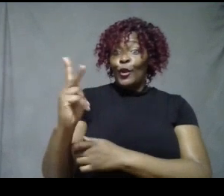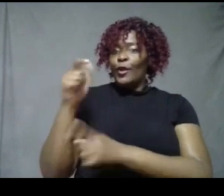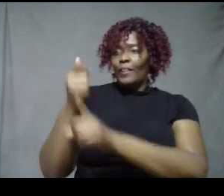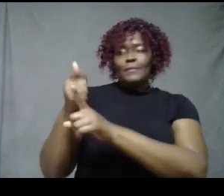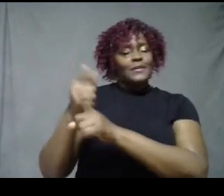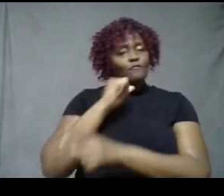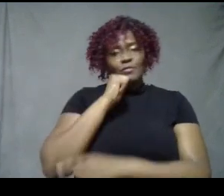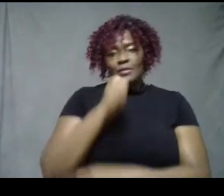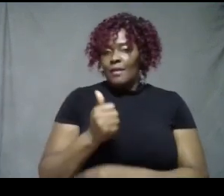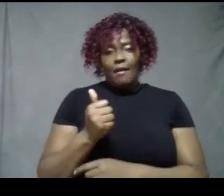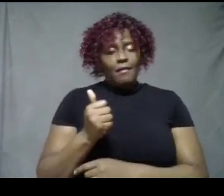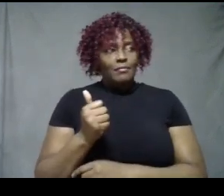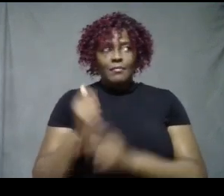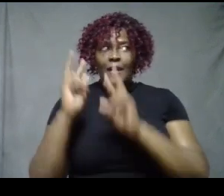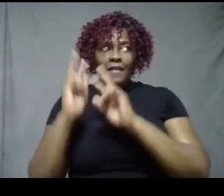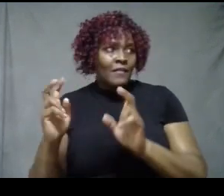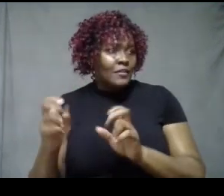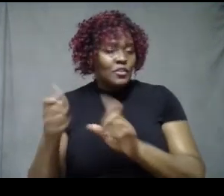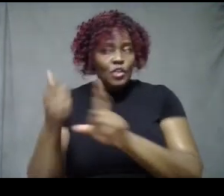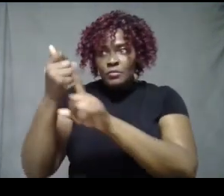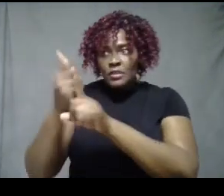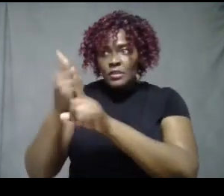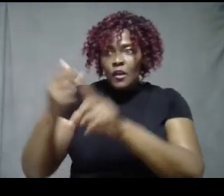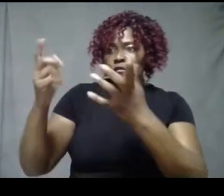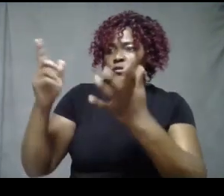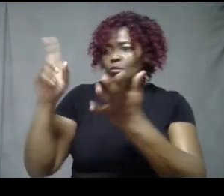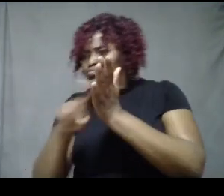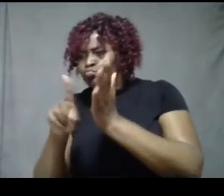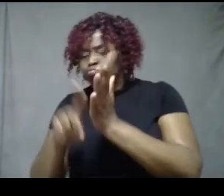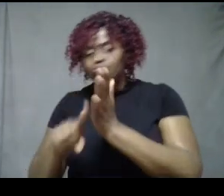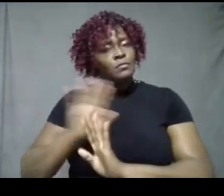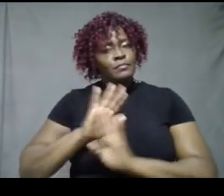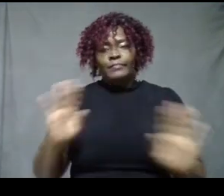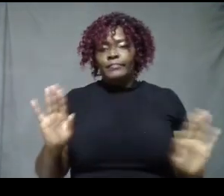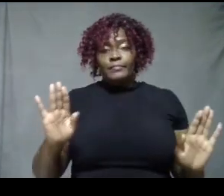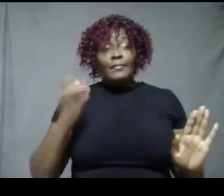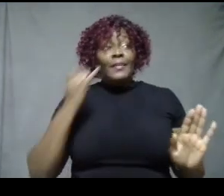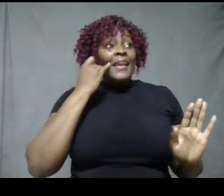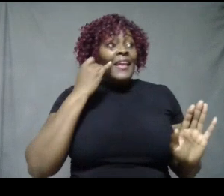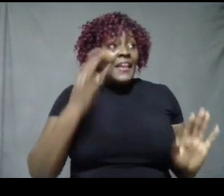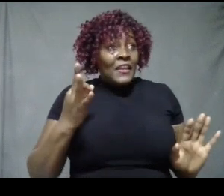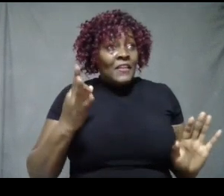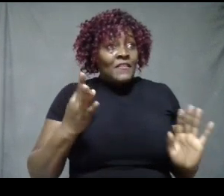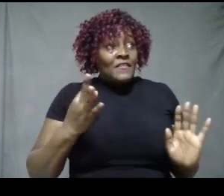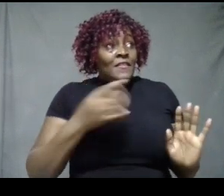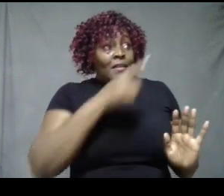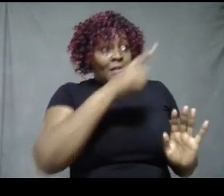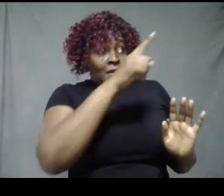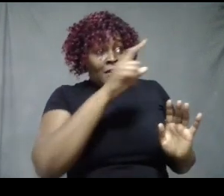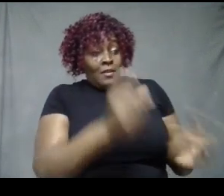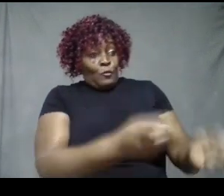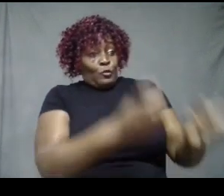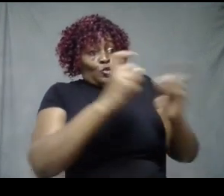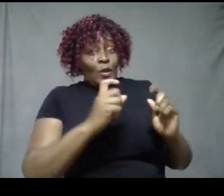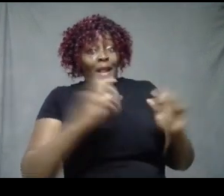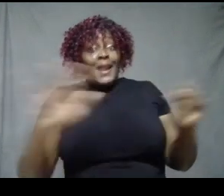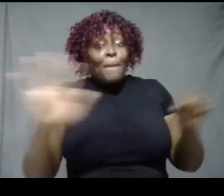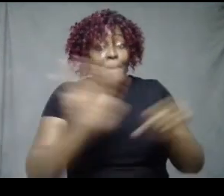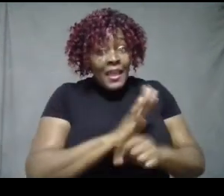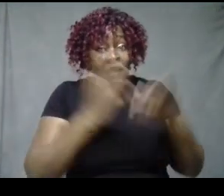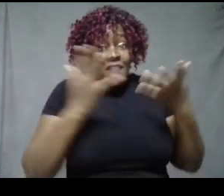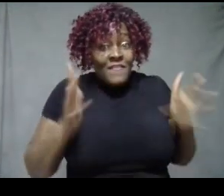not do any independent verification if it's acceptable, if it's on its face complete and